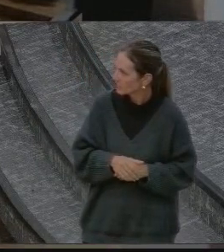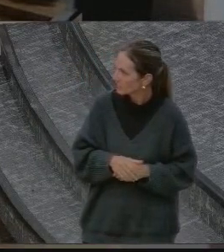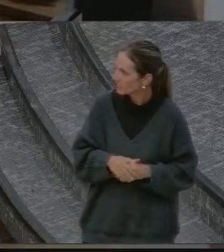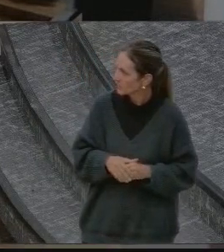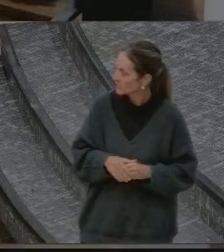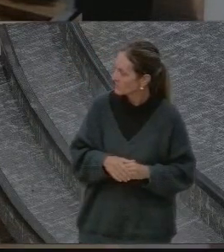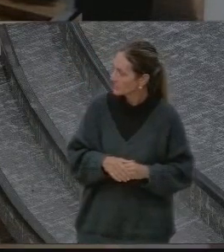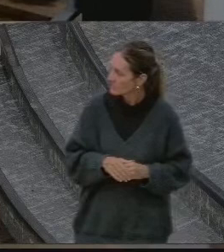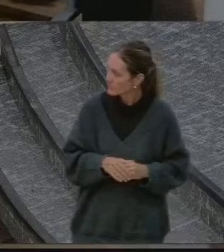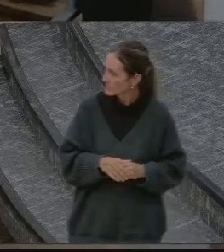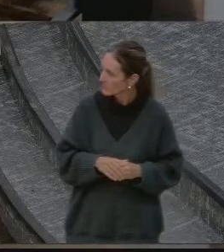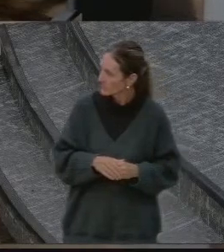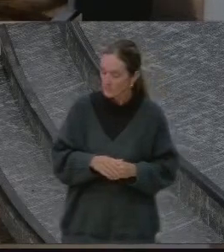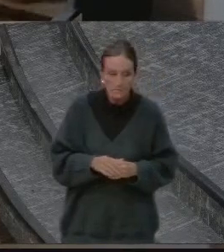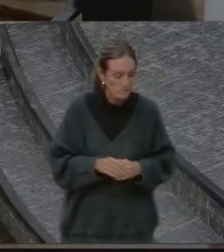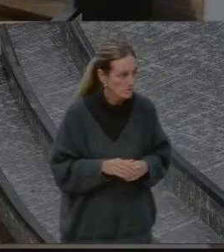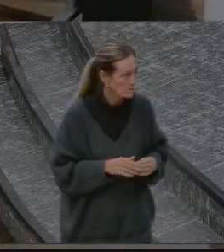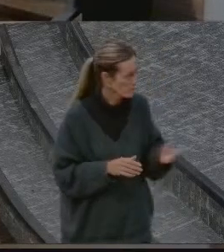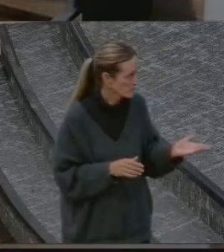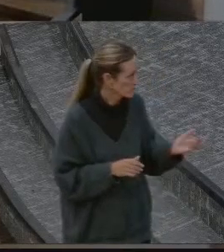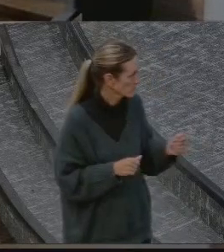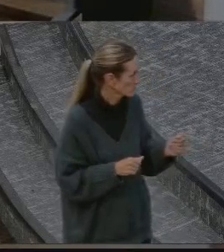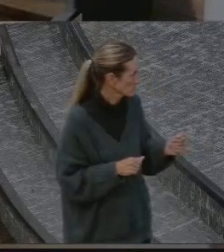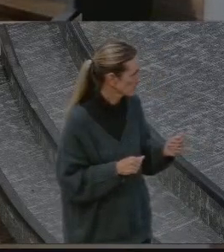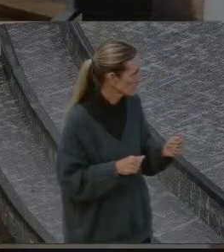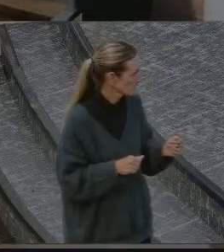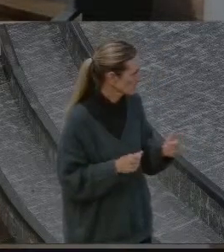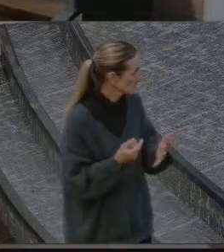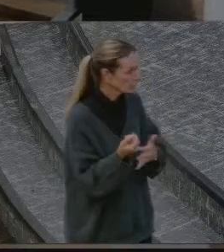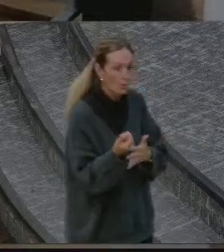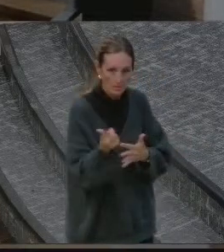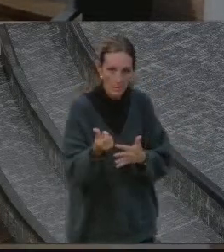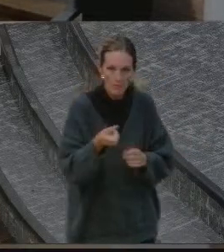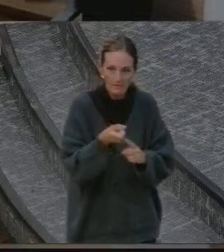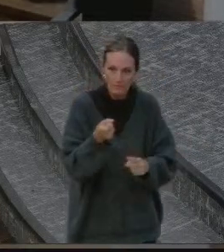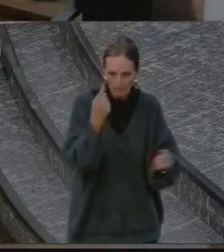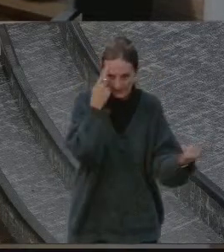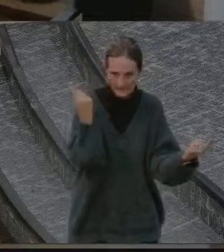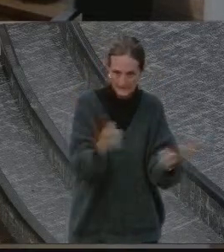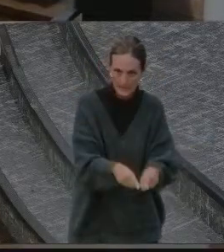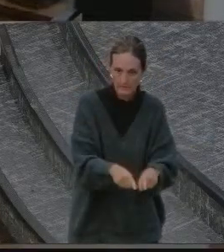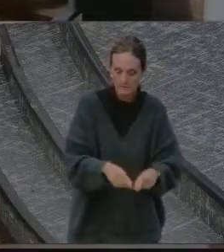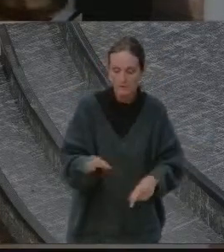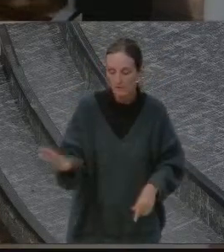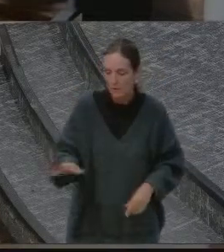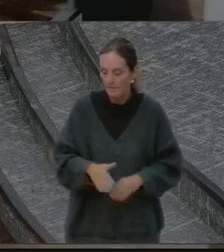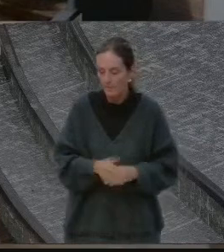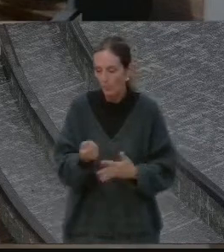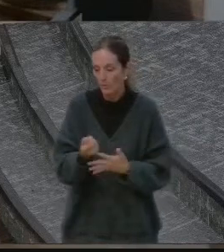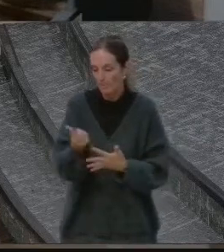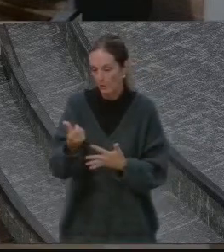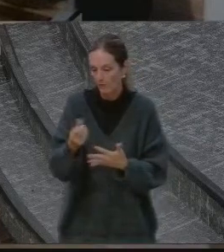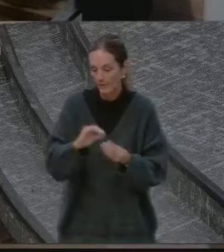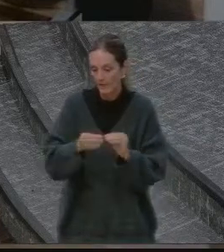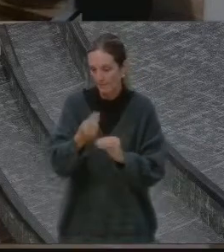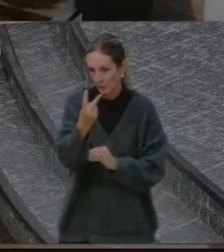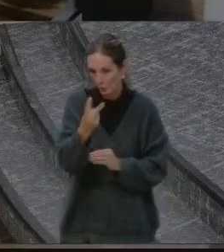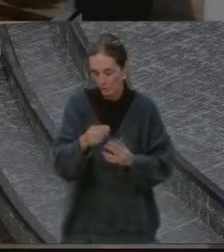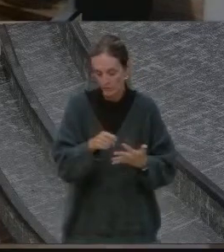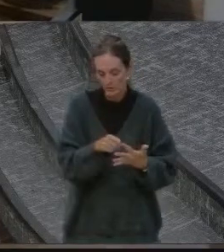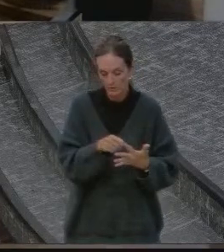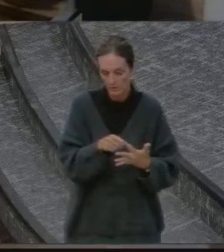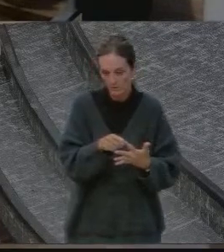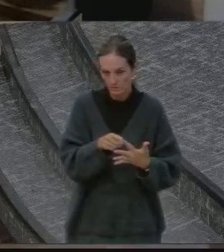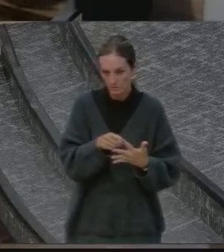What? Yes, so we need to remove it from consent, is that, yep. Mhm. Okay, so we're removing item 2